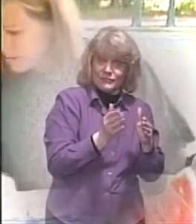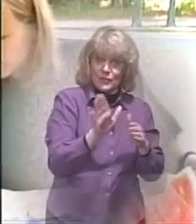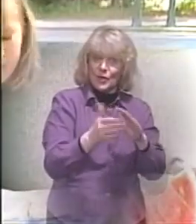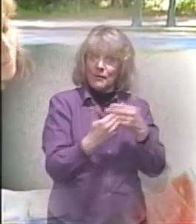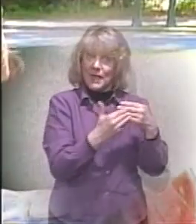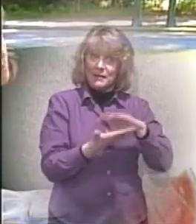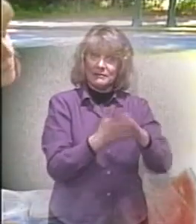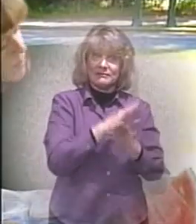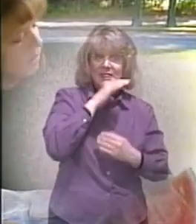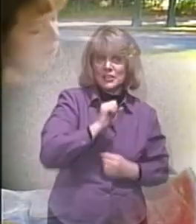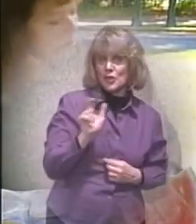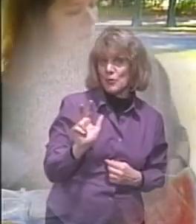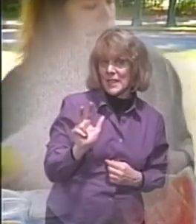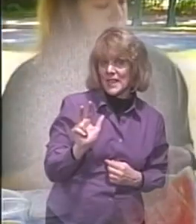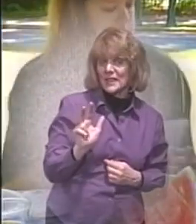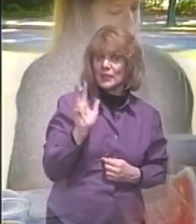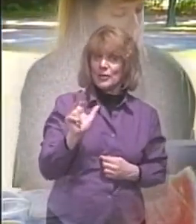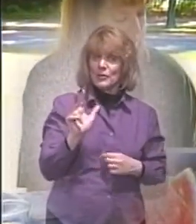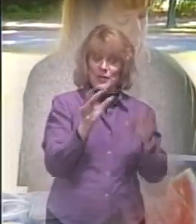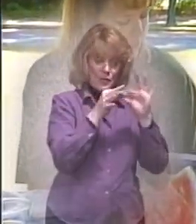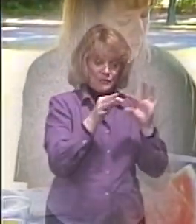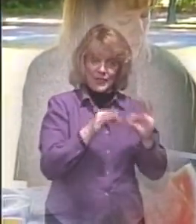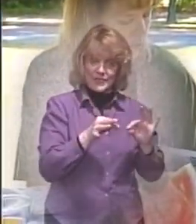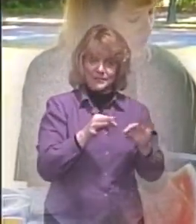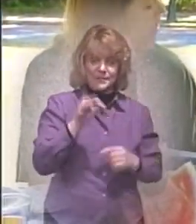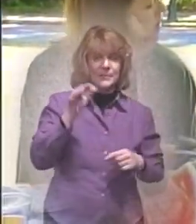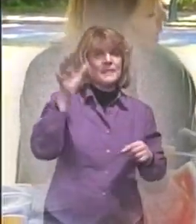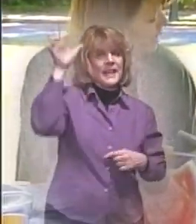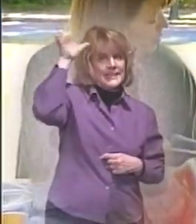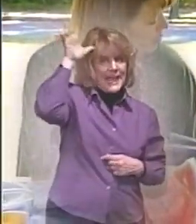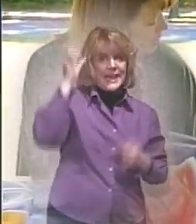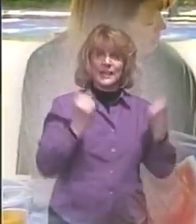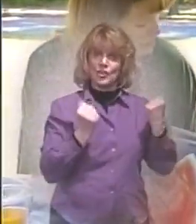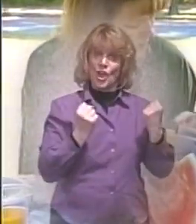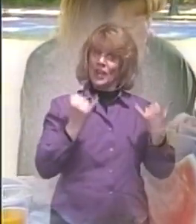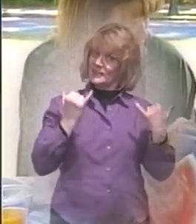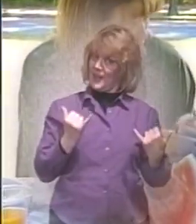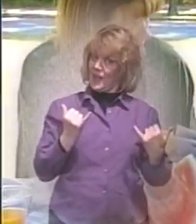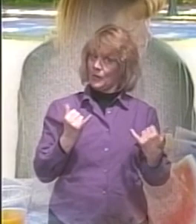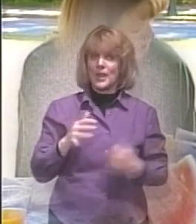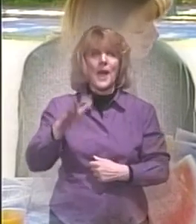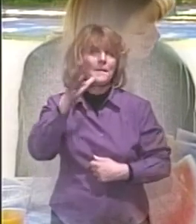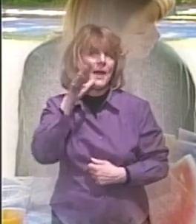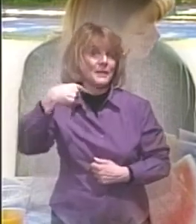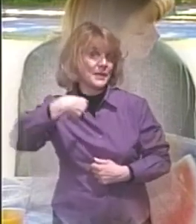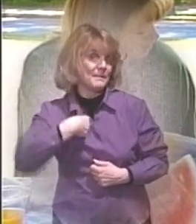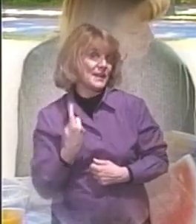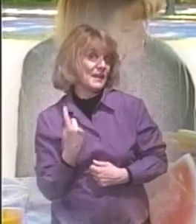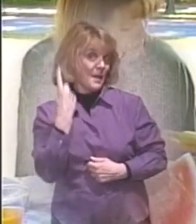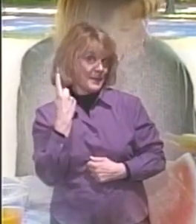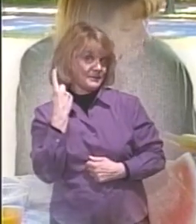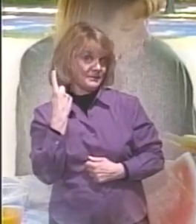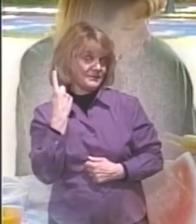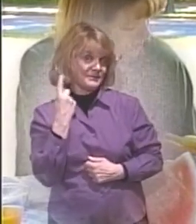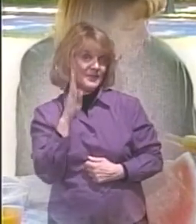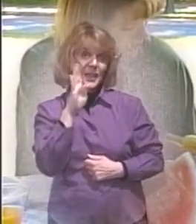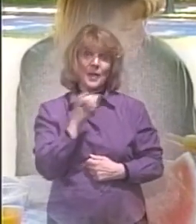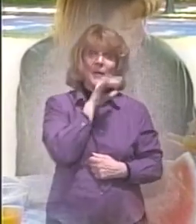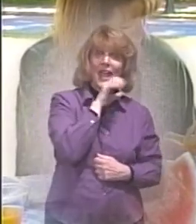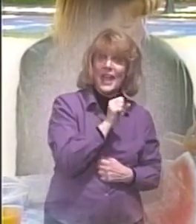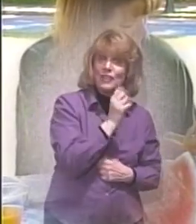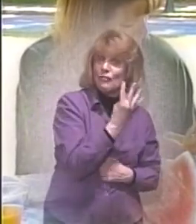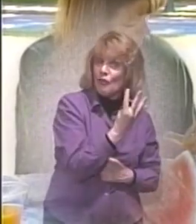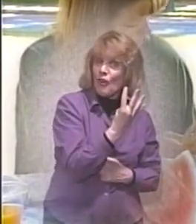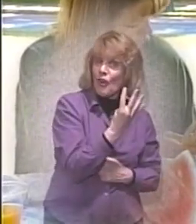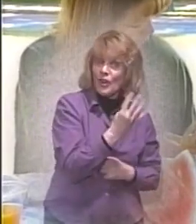age of 3, children are using 3-word phrases. Daddy car now, mommy me up. And by the age of 4, almost all children are talking